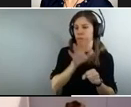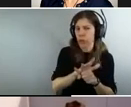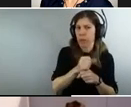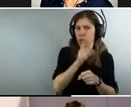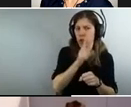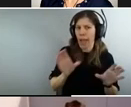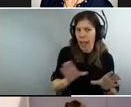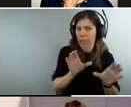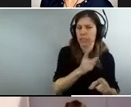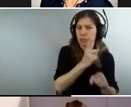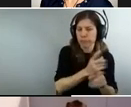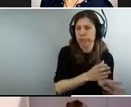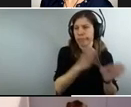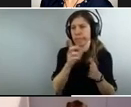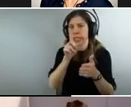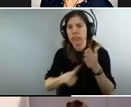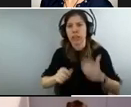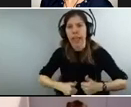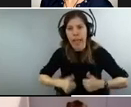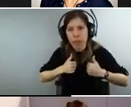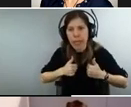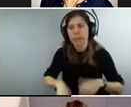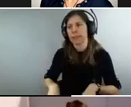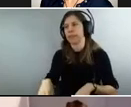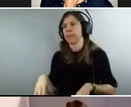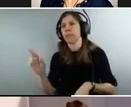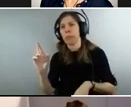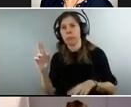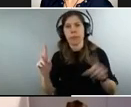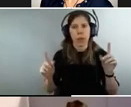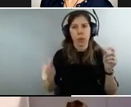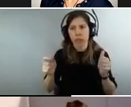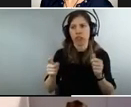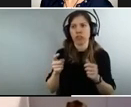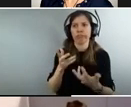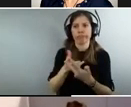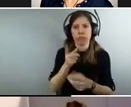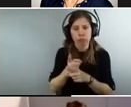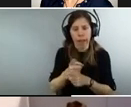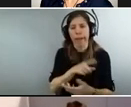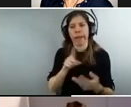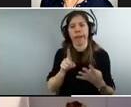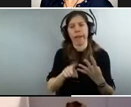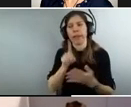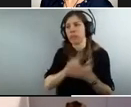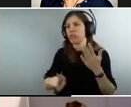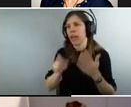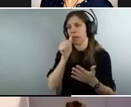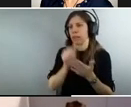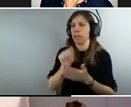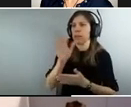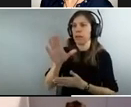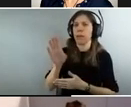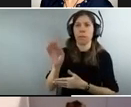You can check your address and party affiliation. You can request a ballot by mail, which you can either do